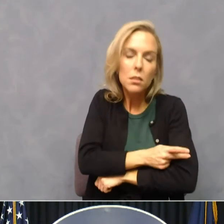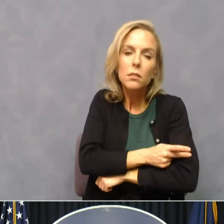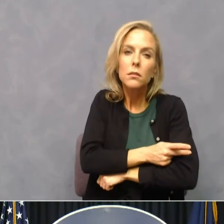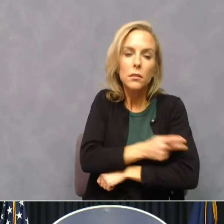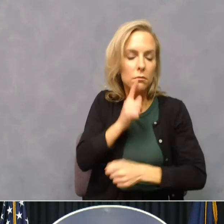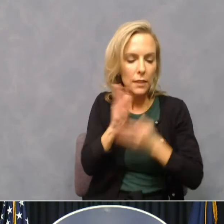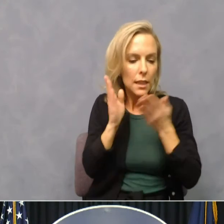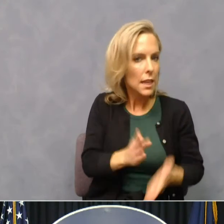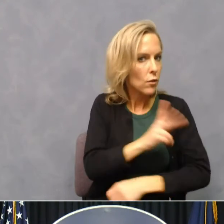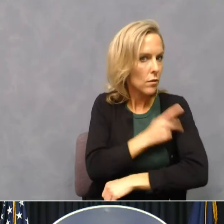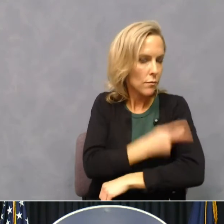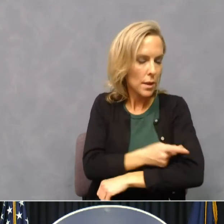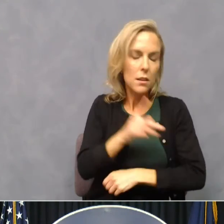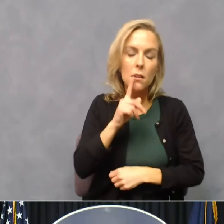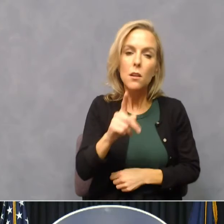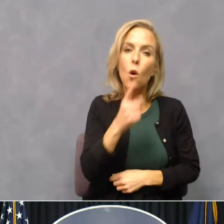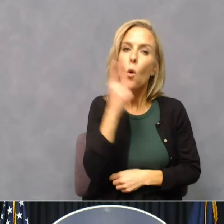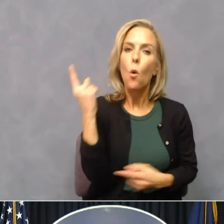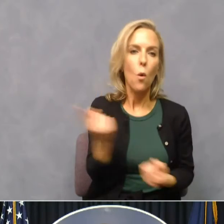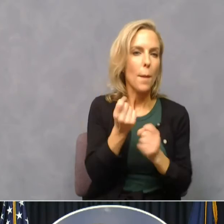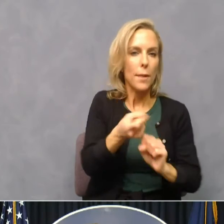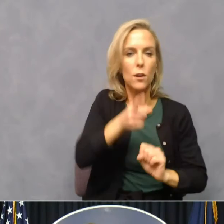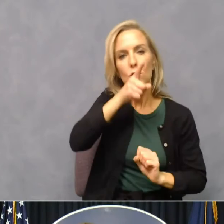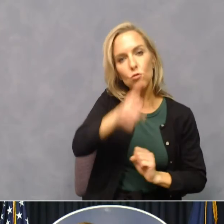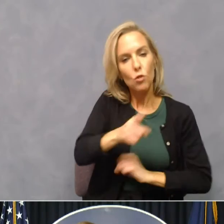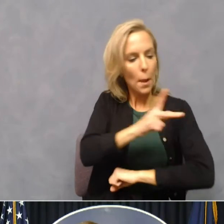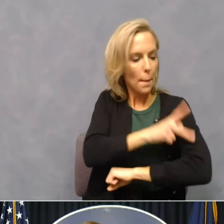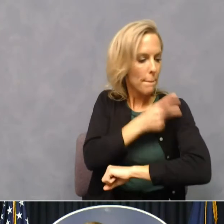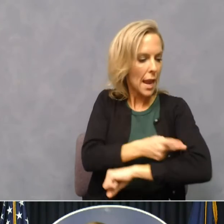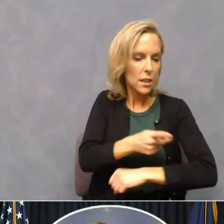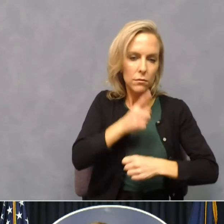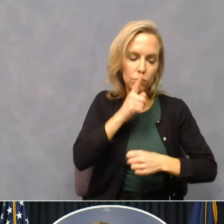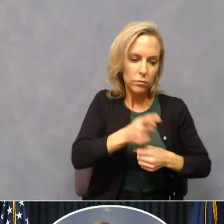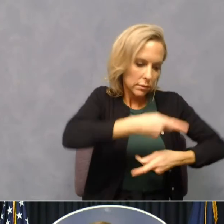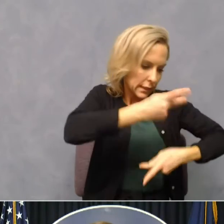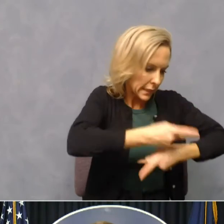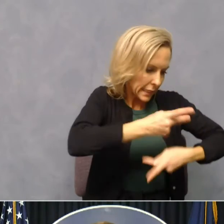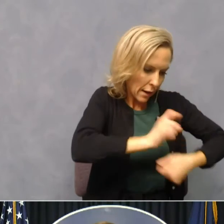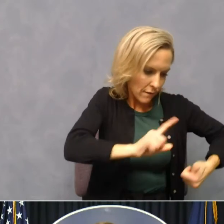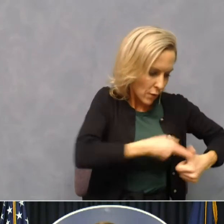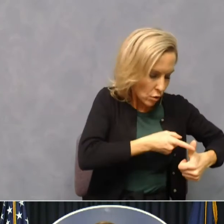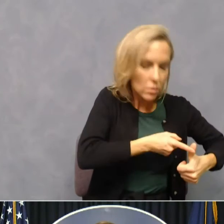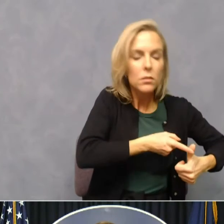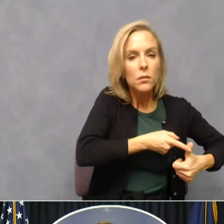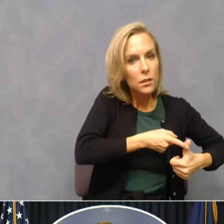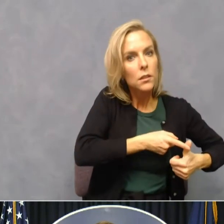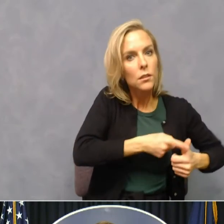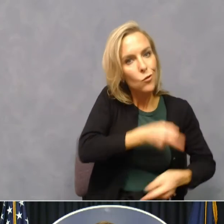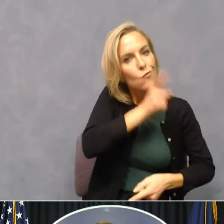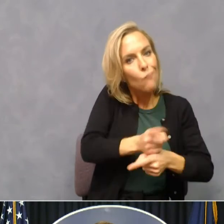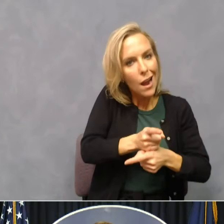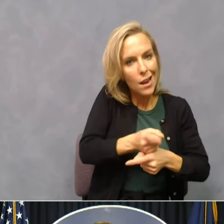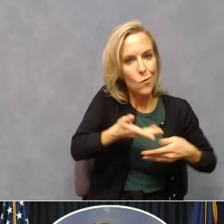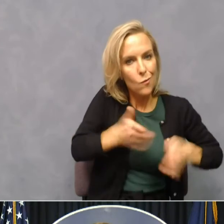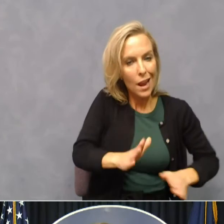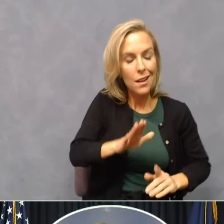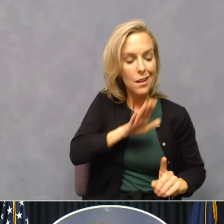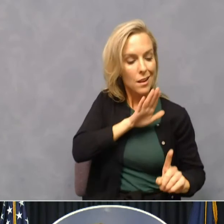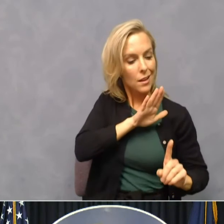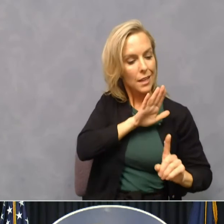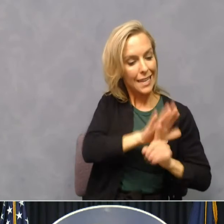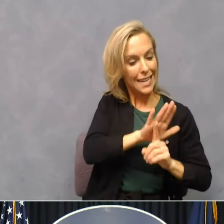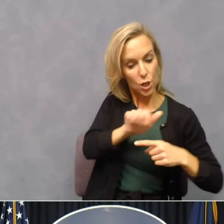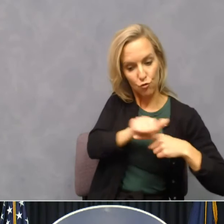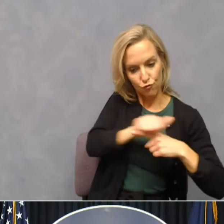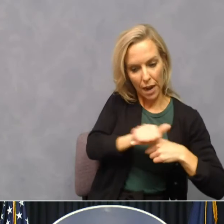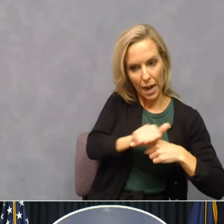always make sure that the patients were cared for first and in the right way. His training in Baltimore and at